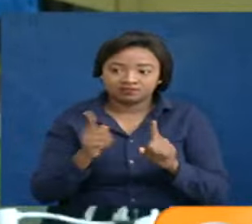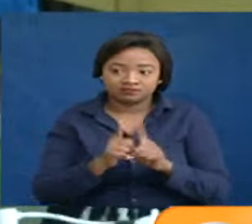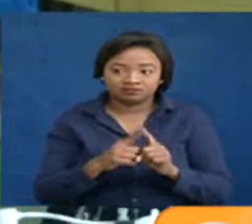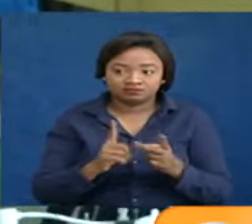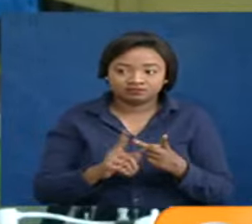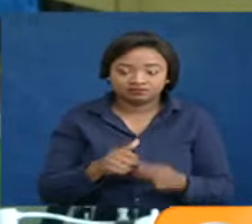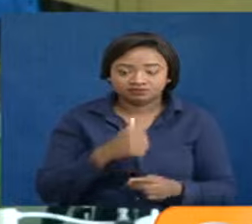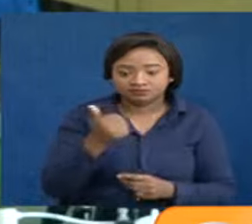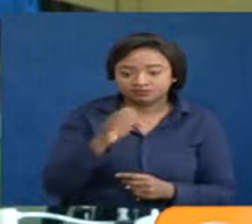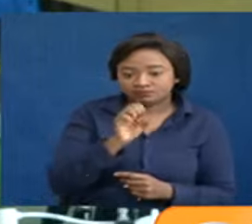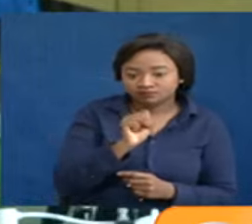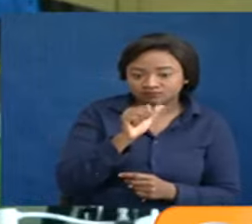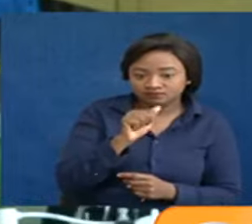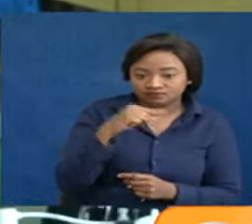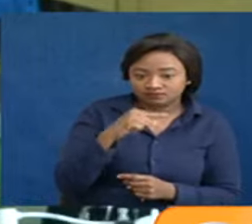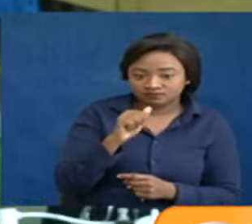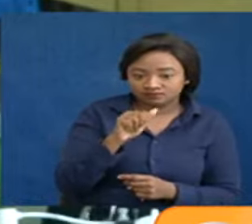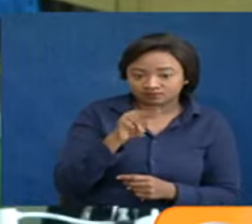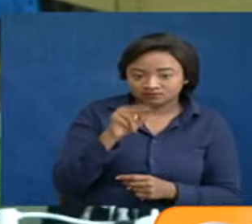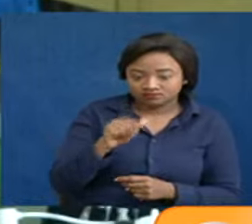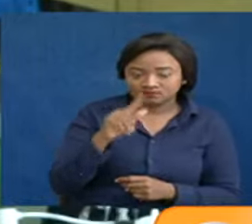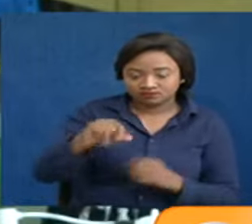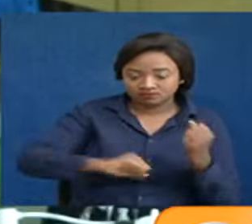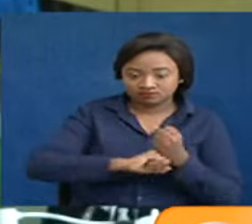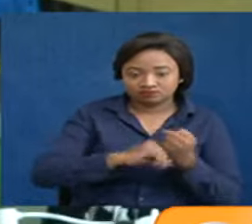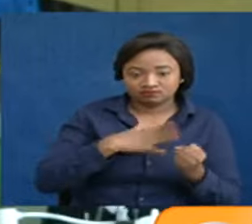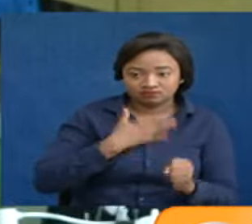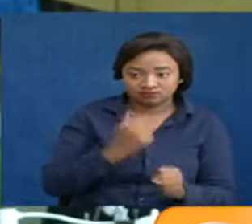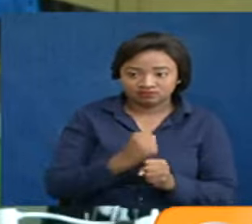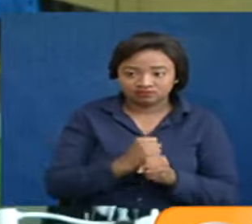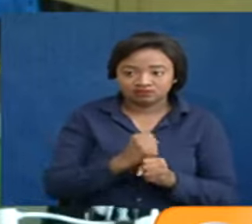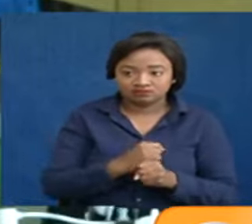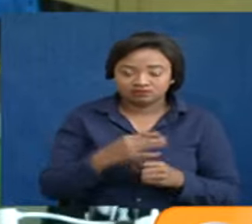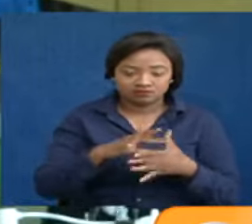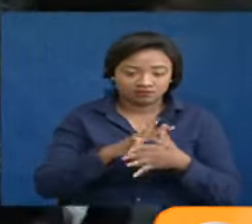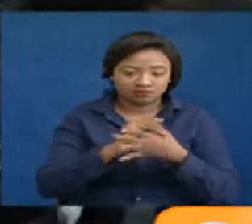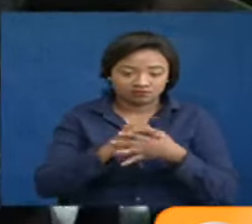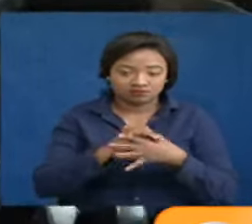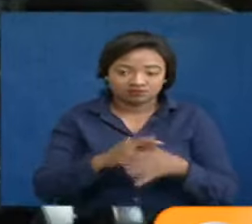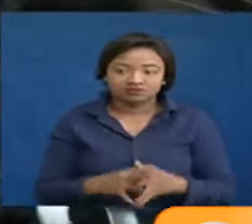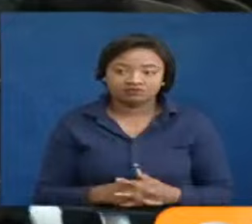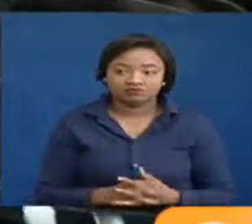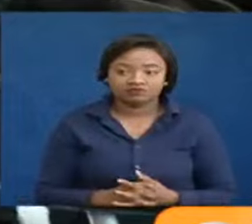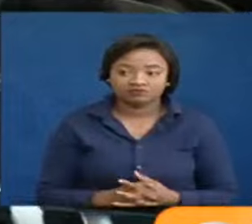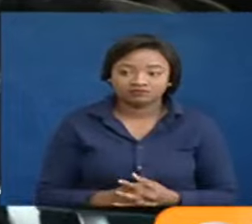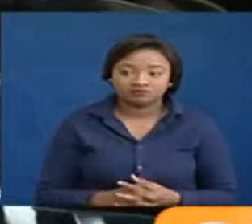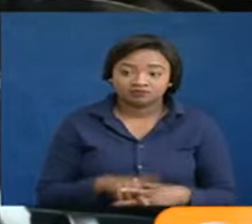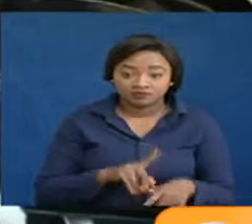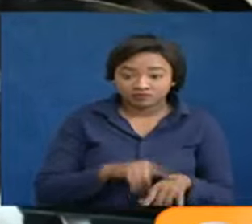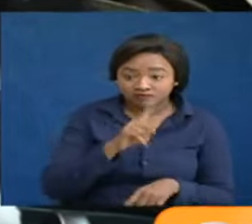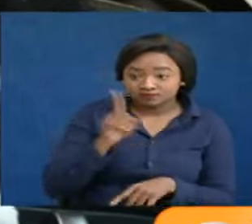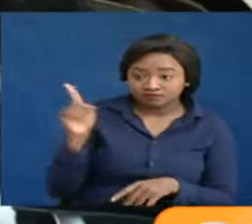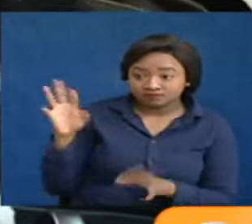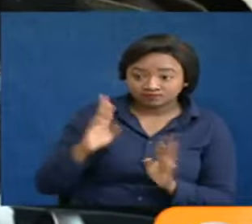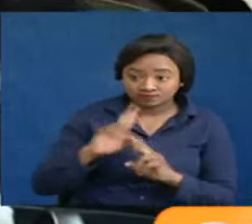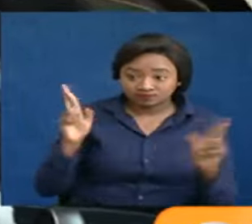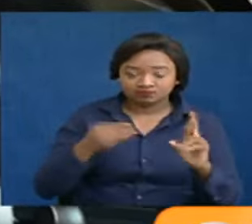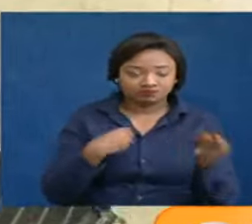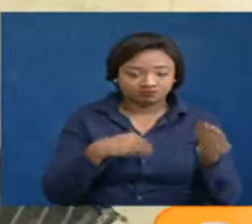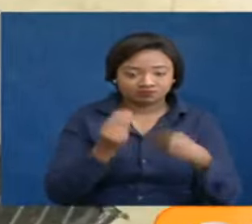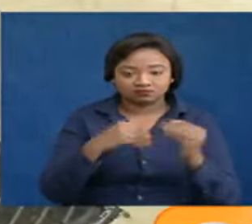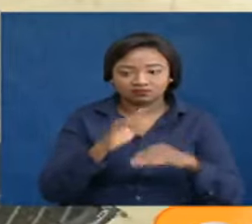like Sagana, which has really supported our journey, especially in the leather development. When the products are ready, George sells them online